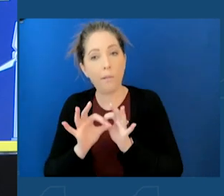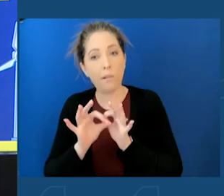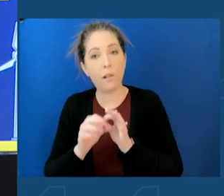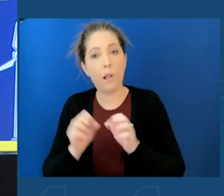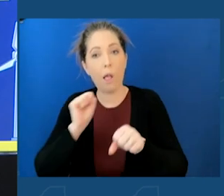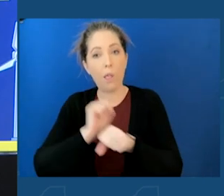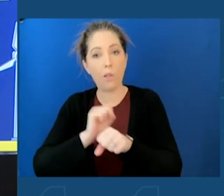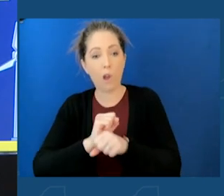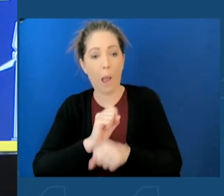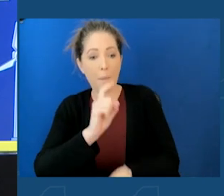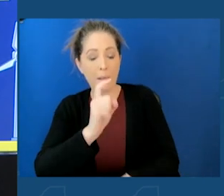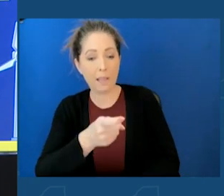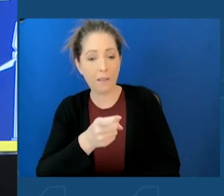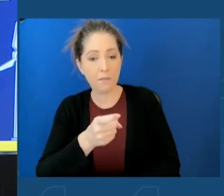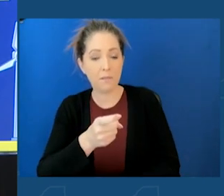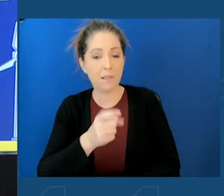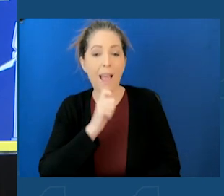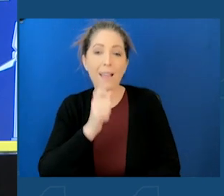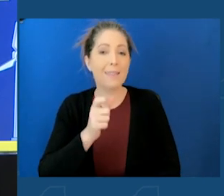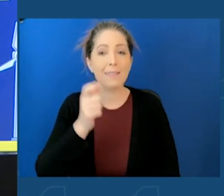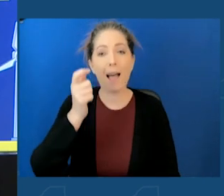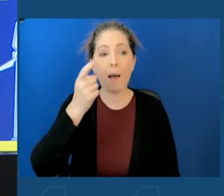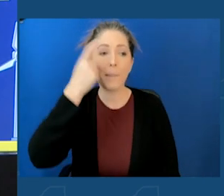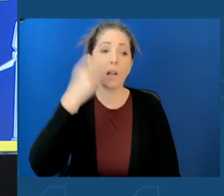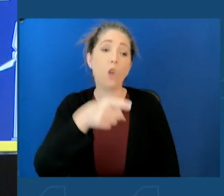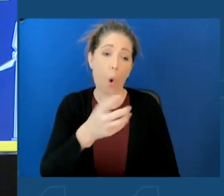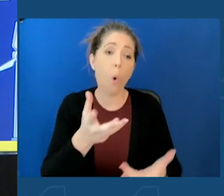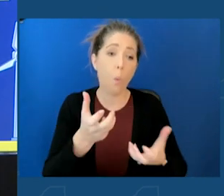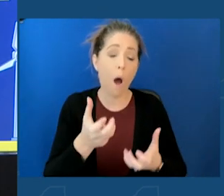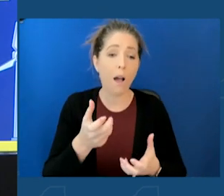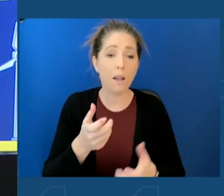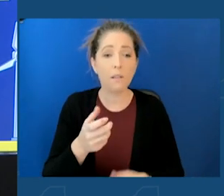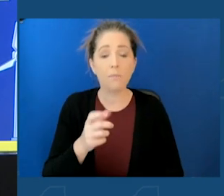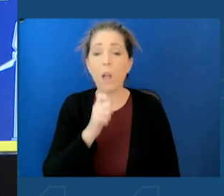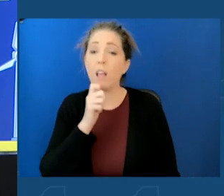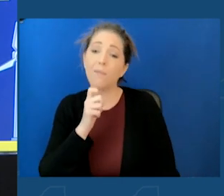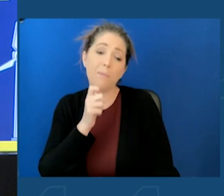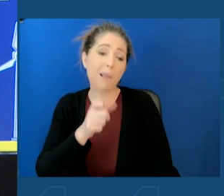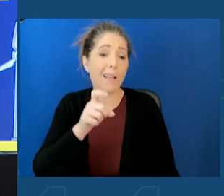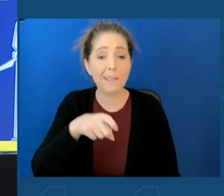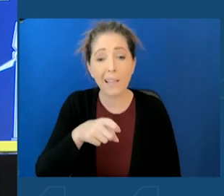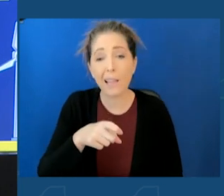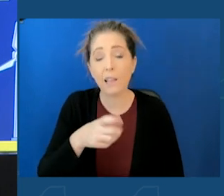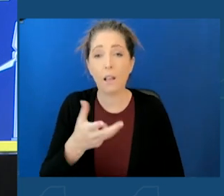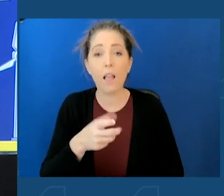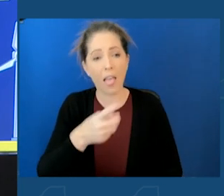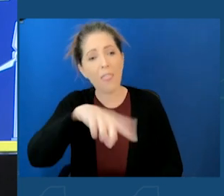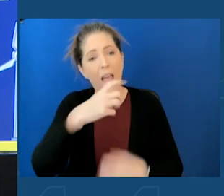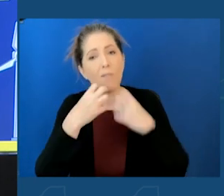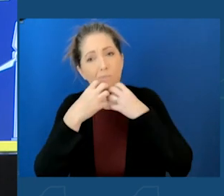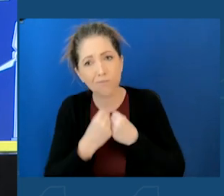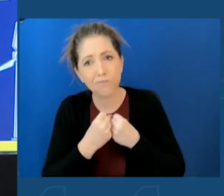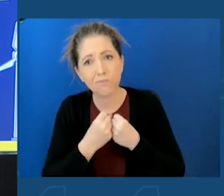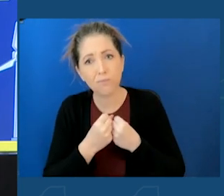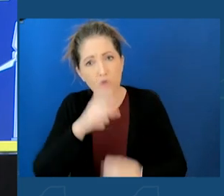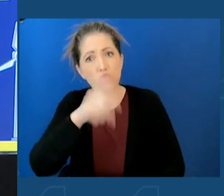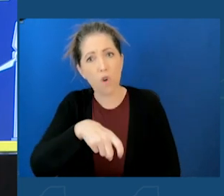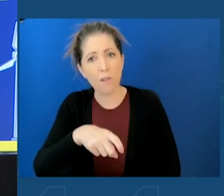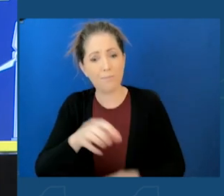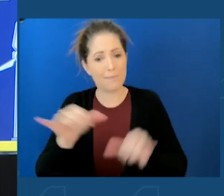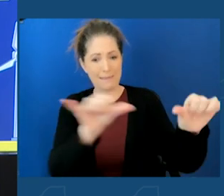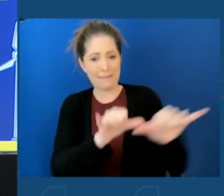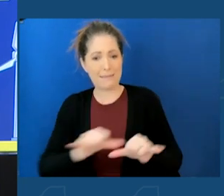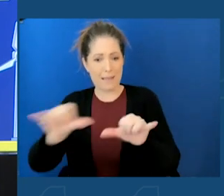them, not because they need them, because they deserve them, just like everybody else on Long Island. And that is the key.